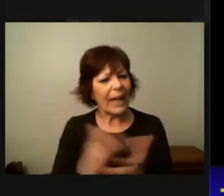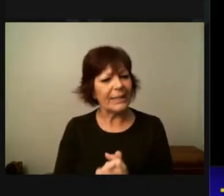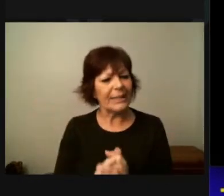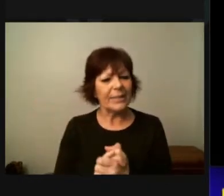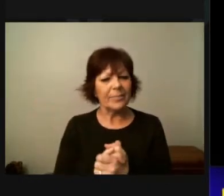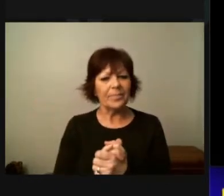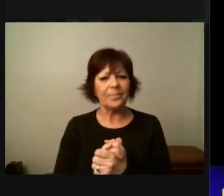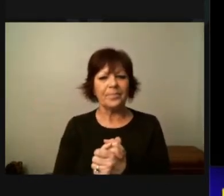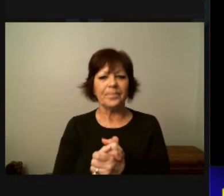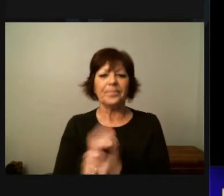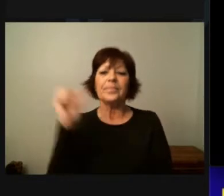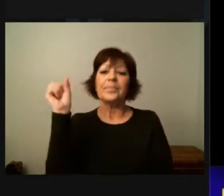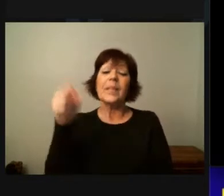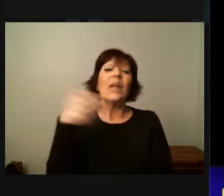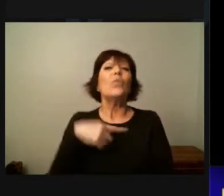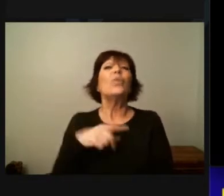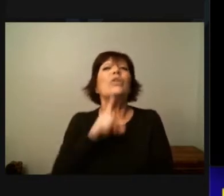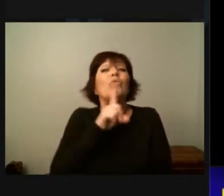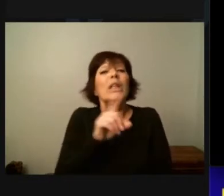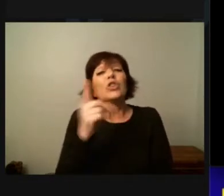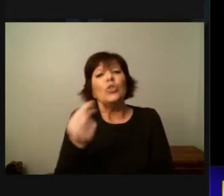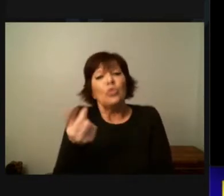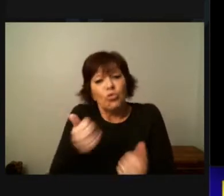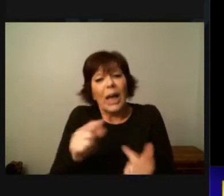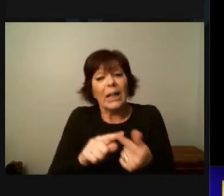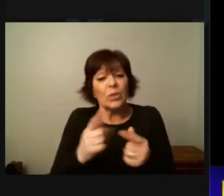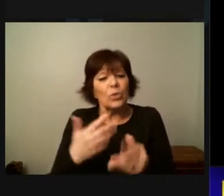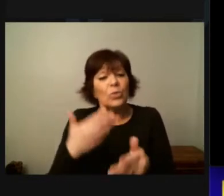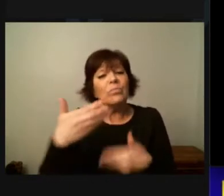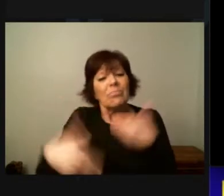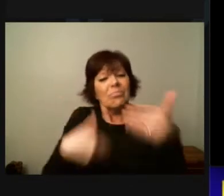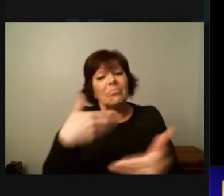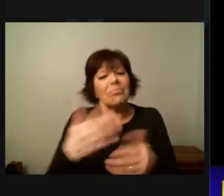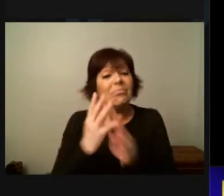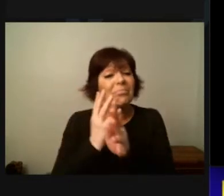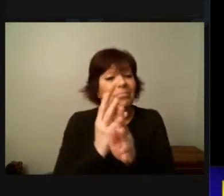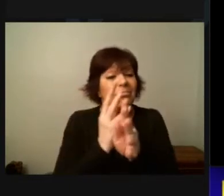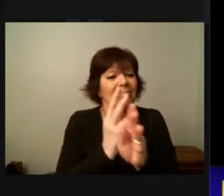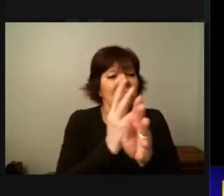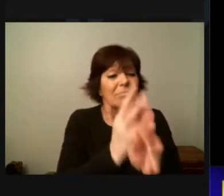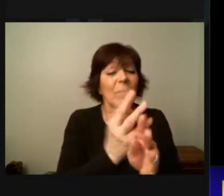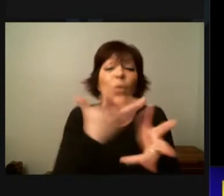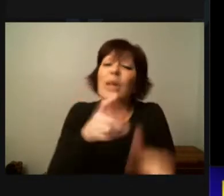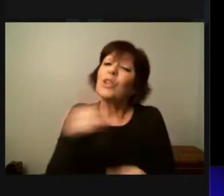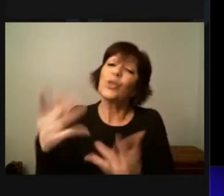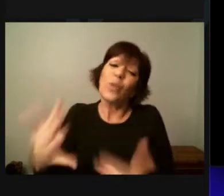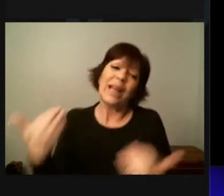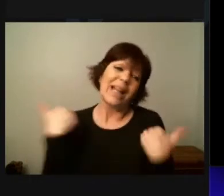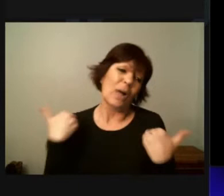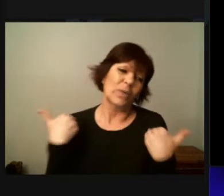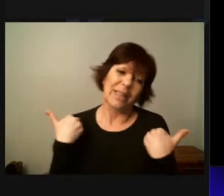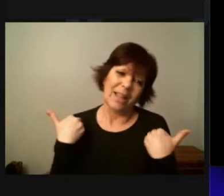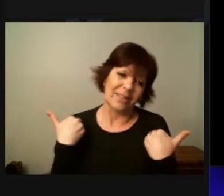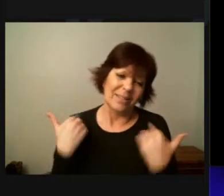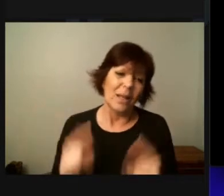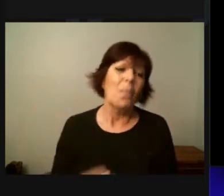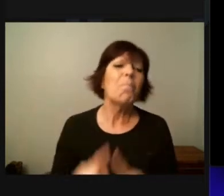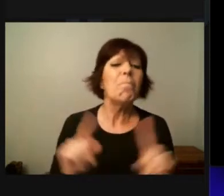Yeah, and we really do try to move the line along so that nobody's waiting outside in the cold. But